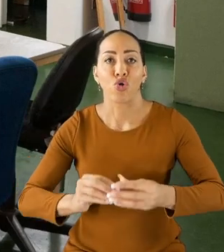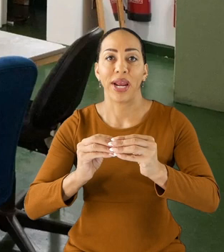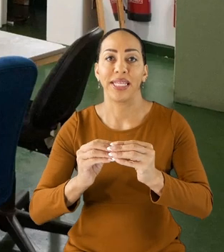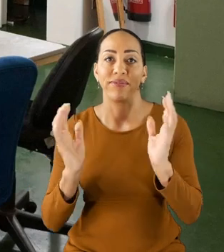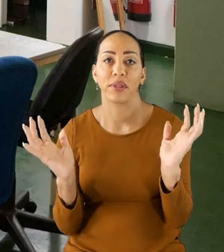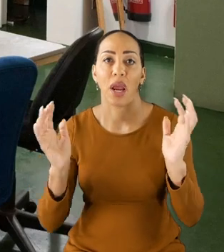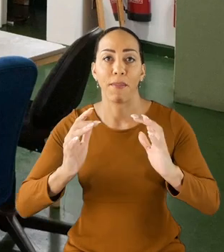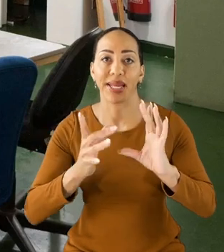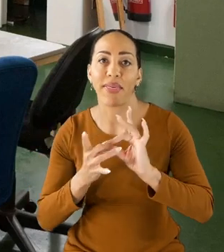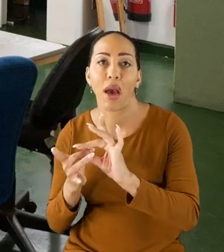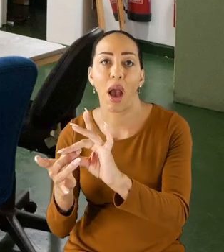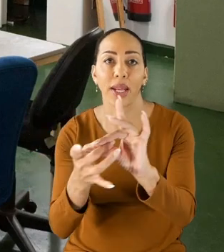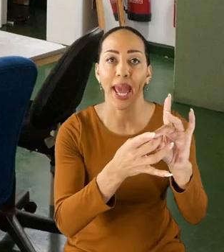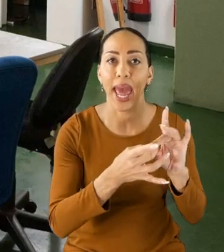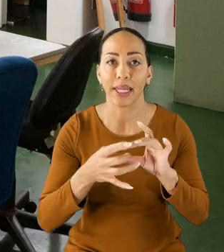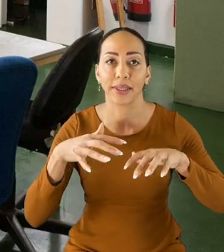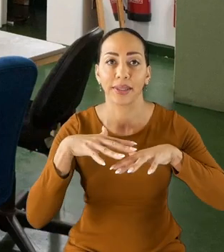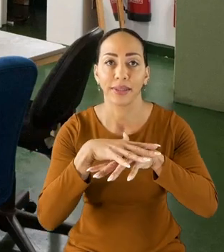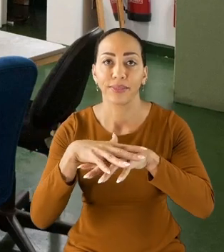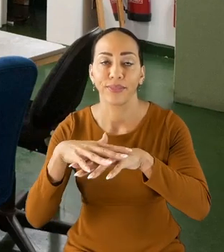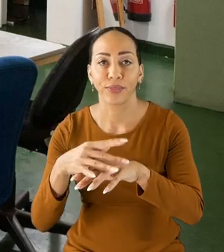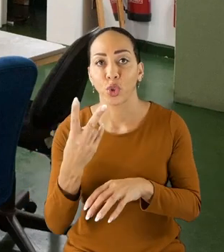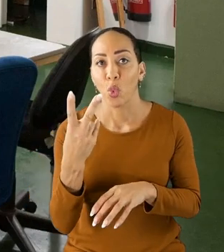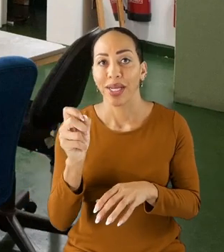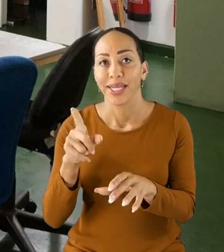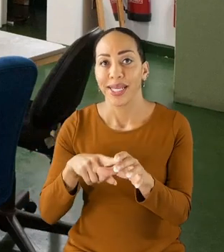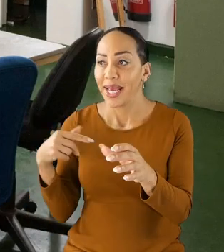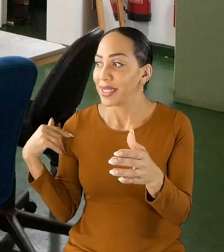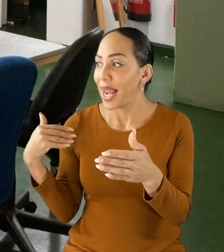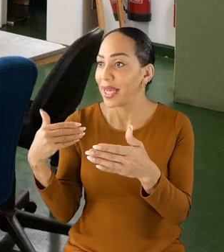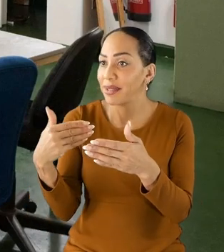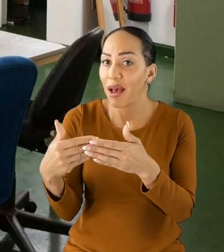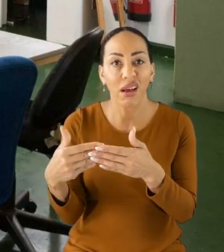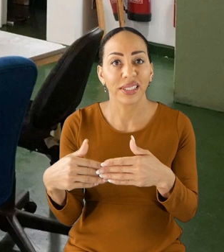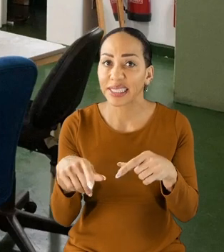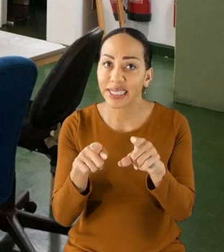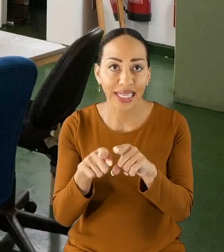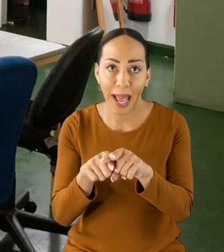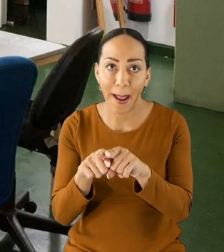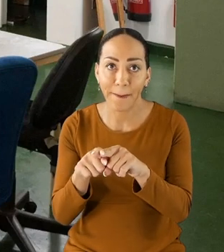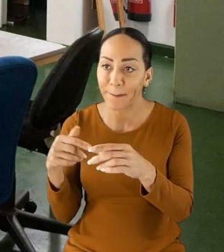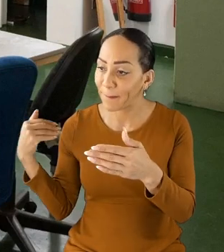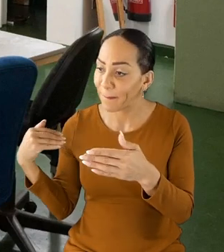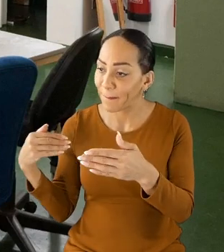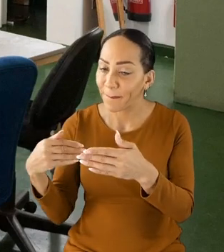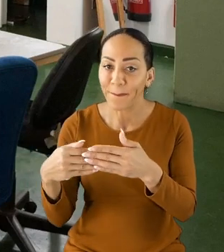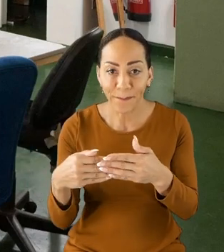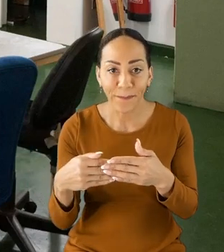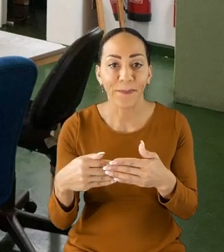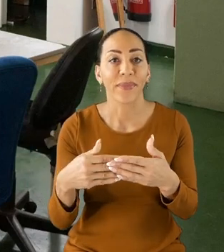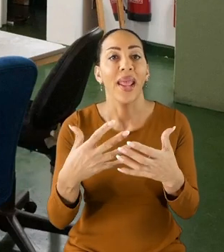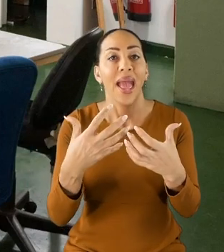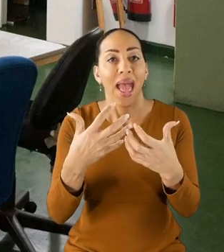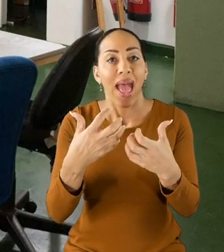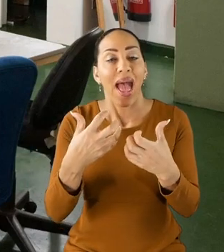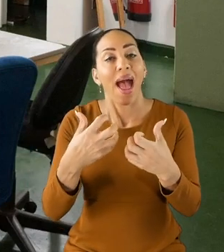So what we do now, 20 years later, is very much the same thing. And as an organisation,